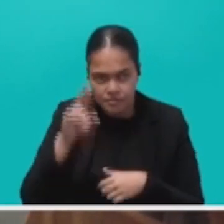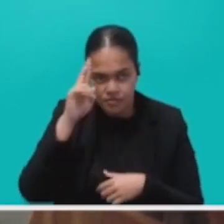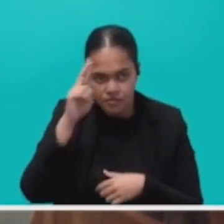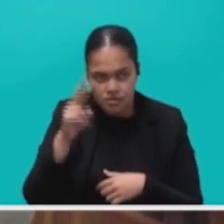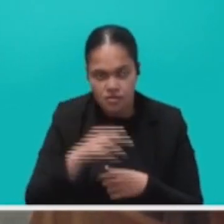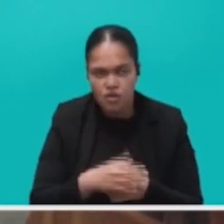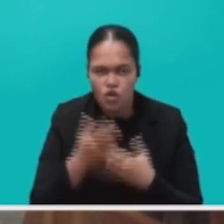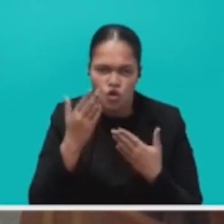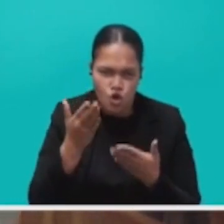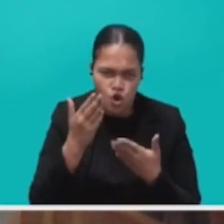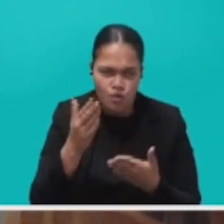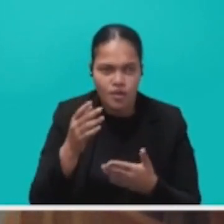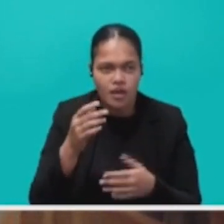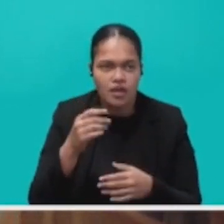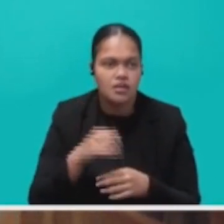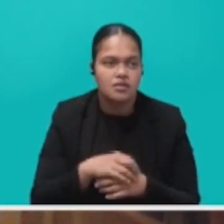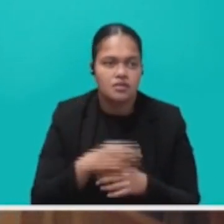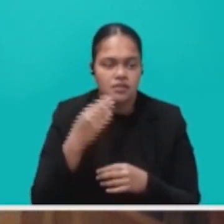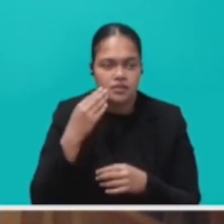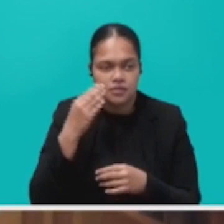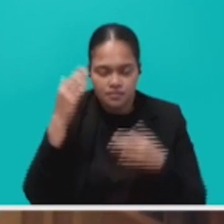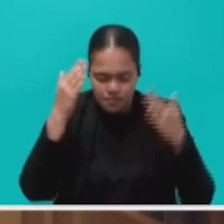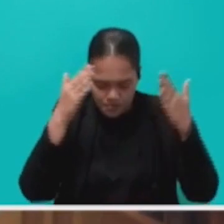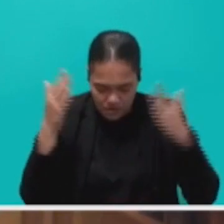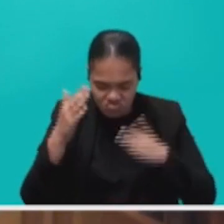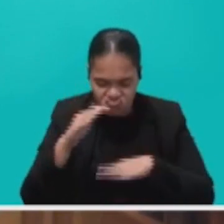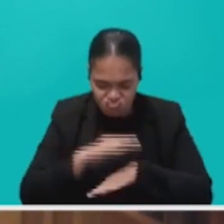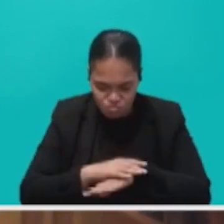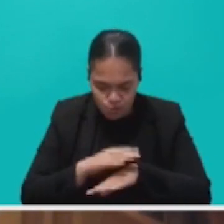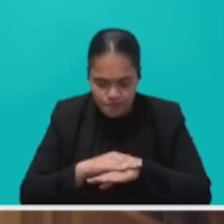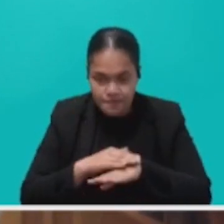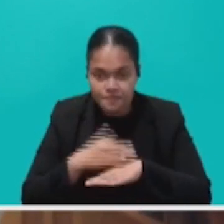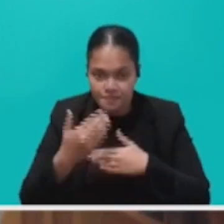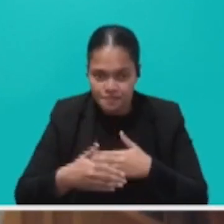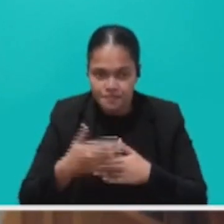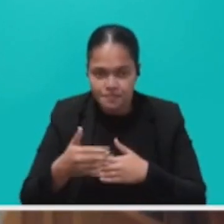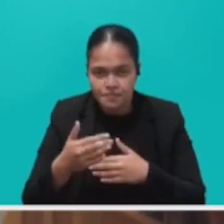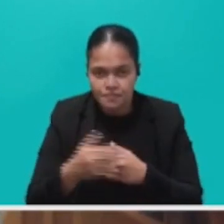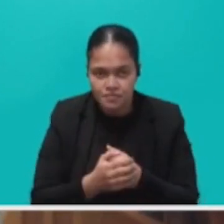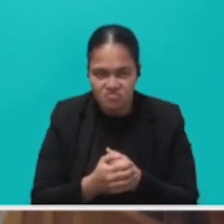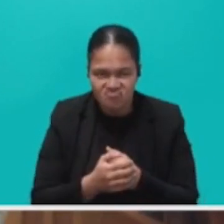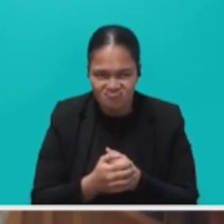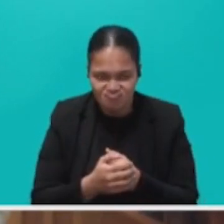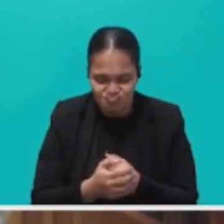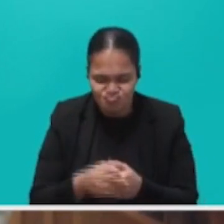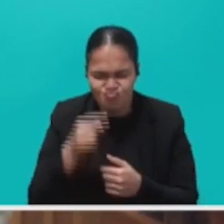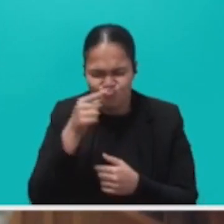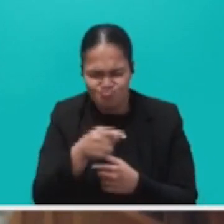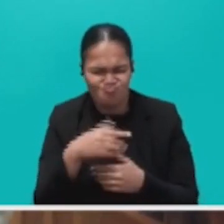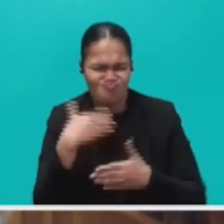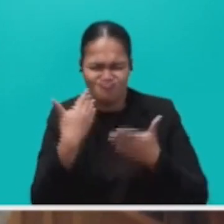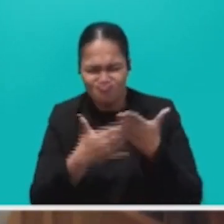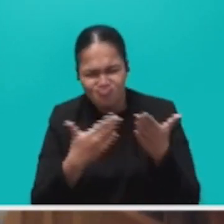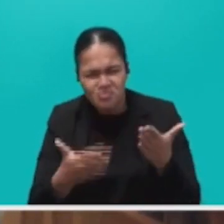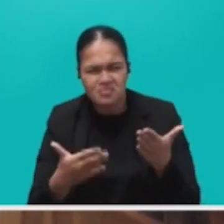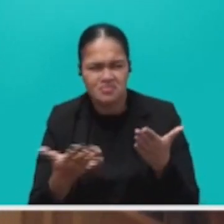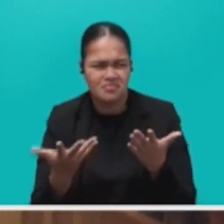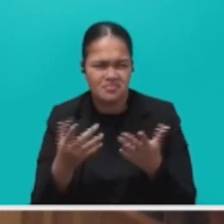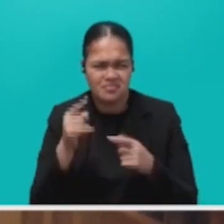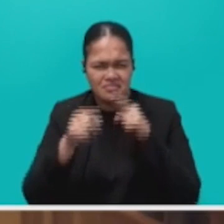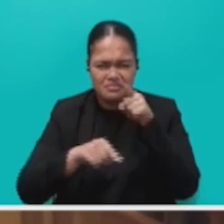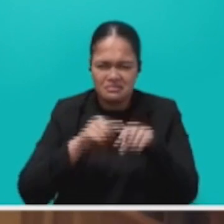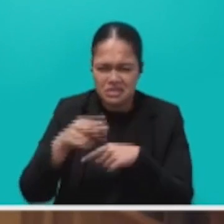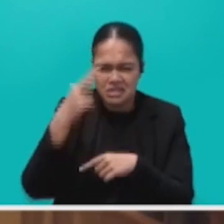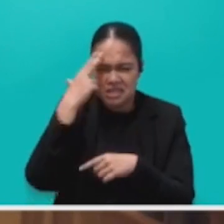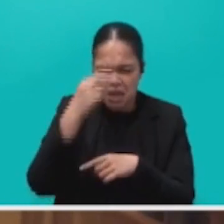Honourable Speaker, time and time again, the Honourable Minister of Finance is labelling accusations and calling